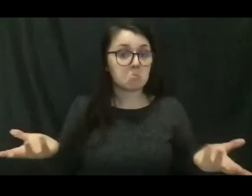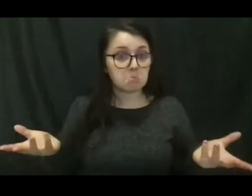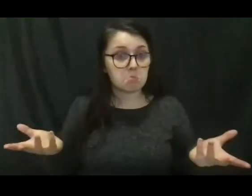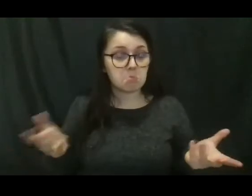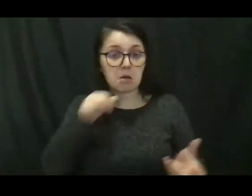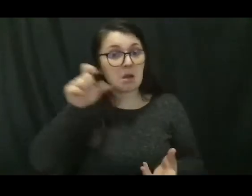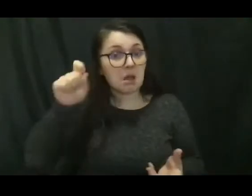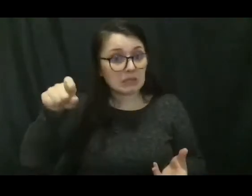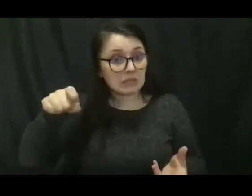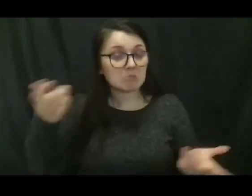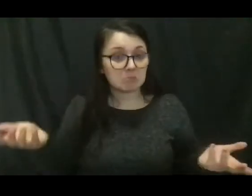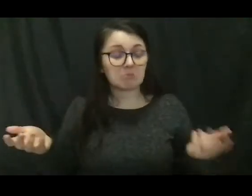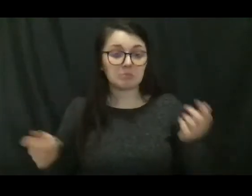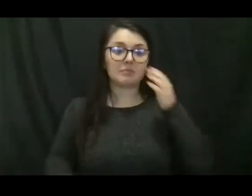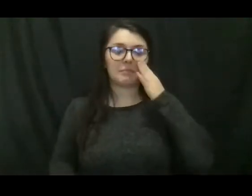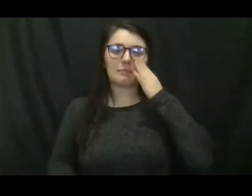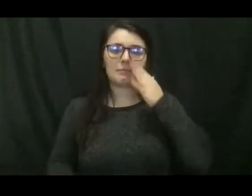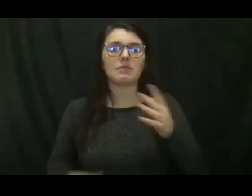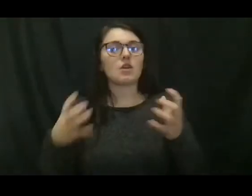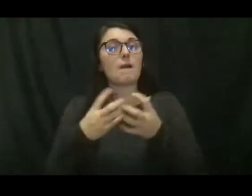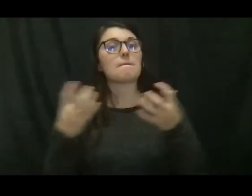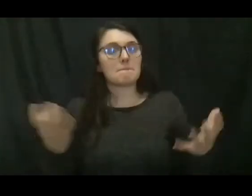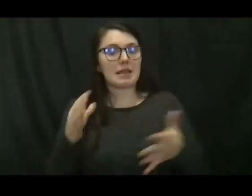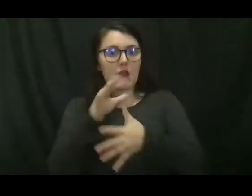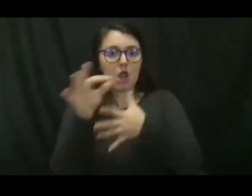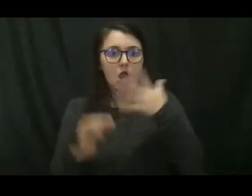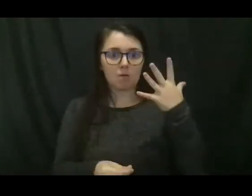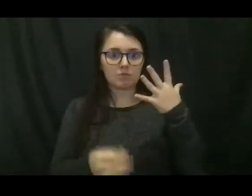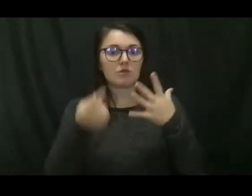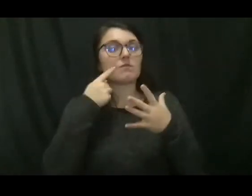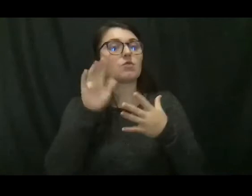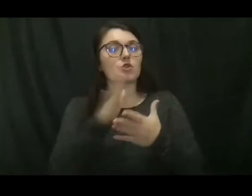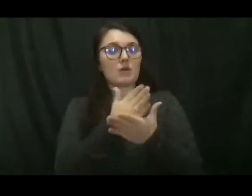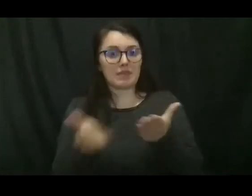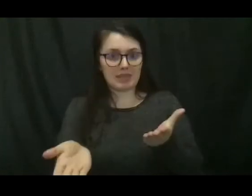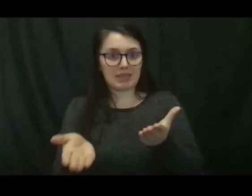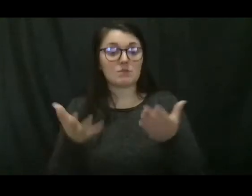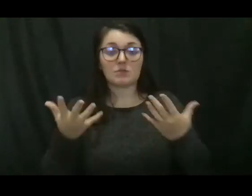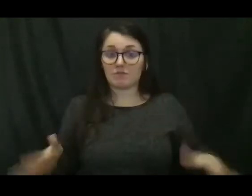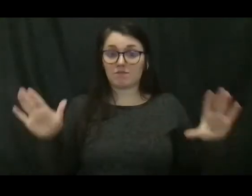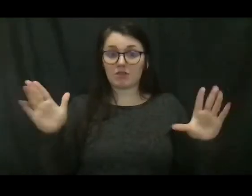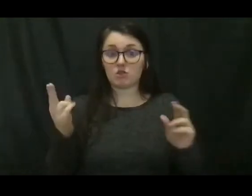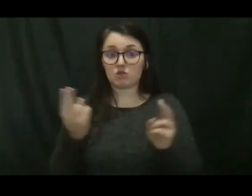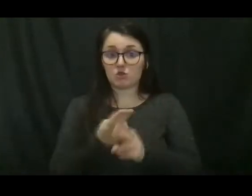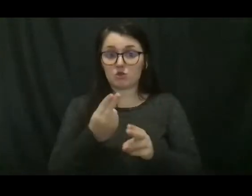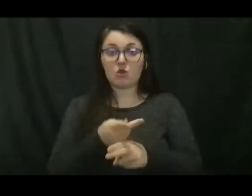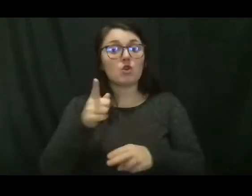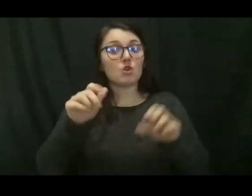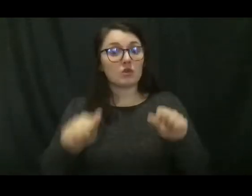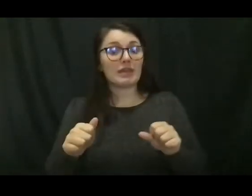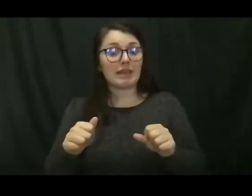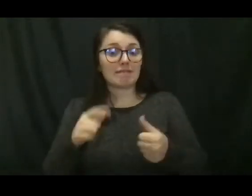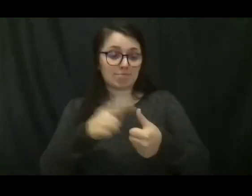So there's lots of options for your stuff when you're done using it. You can choose to throw it